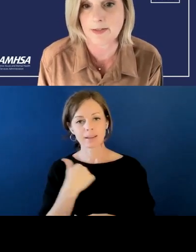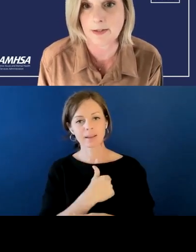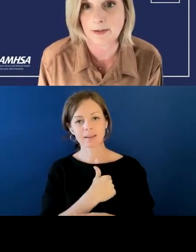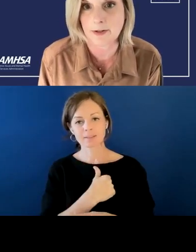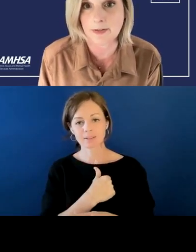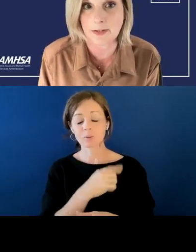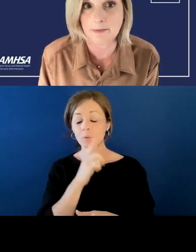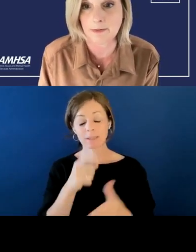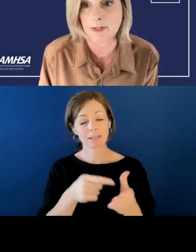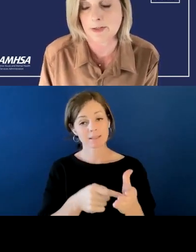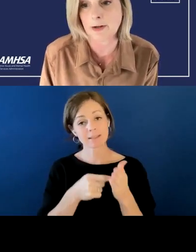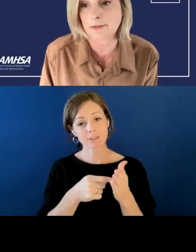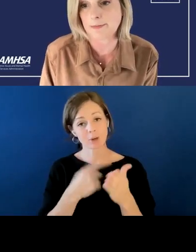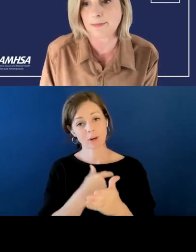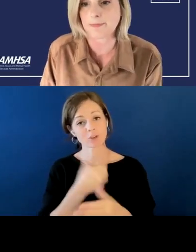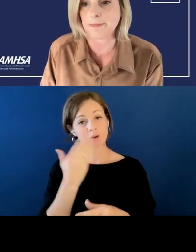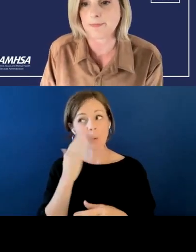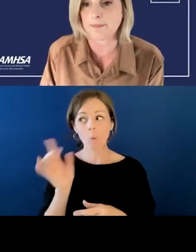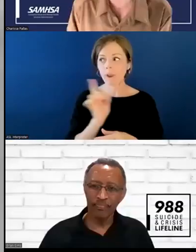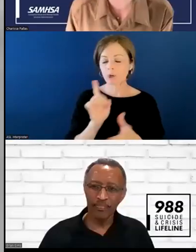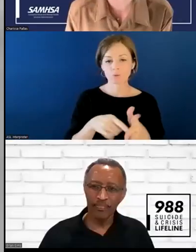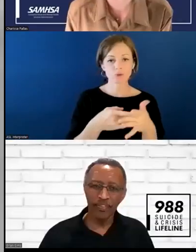really necessary for us to even know where to start.